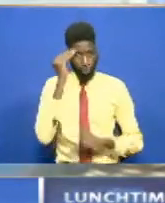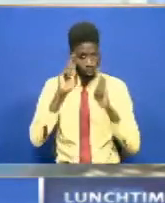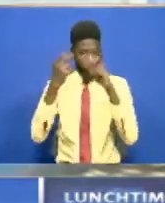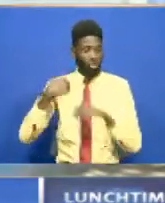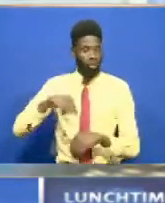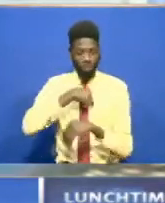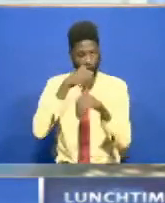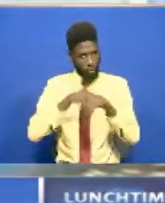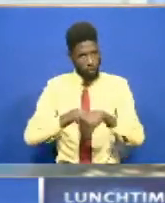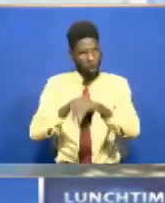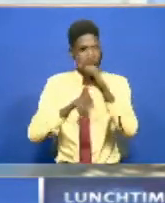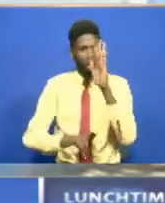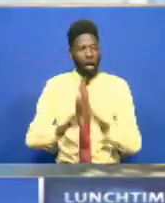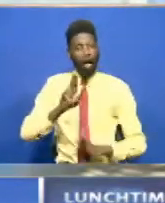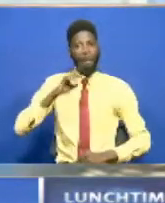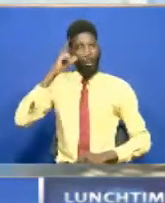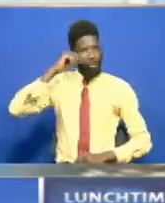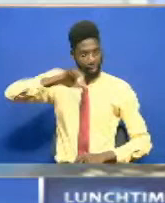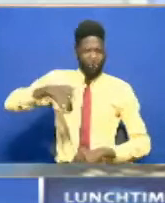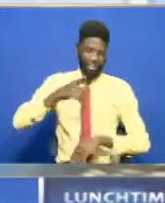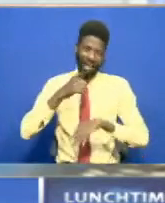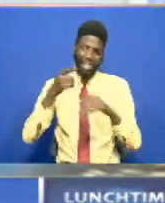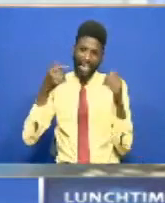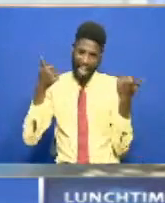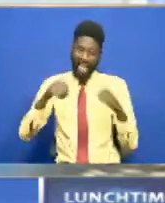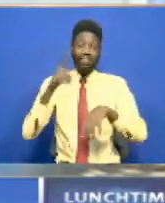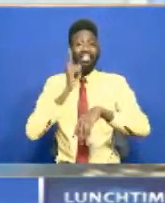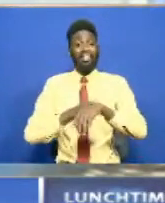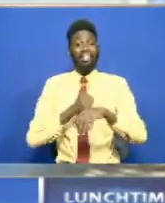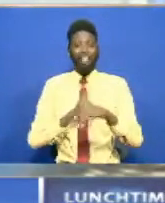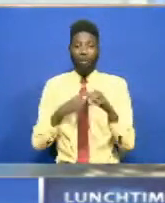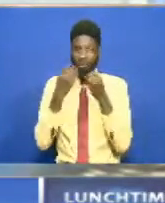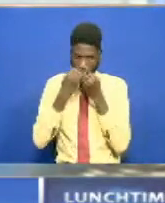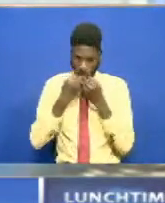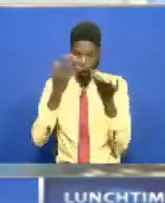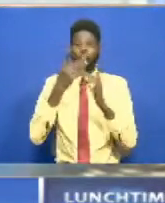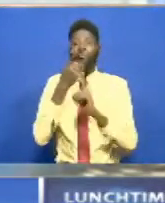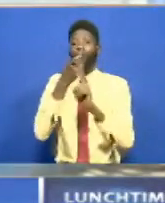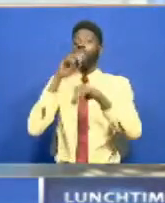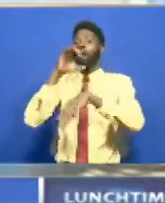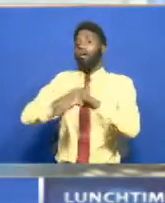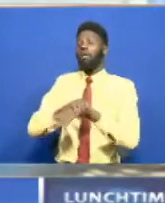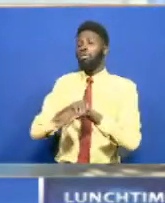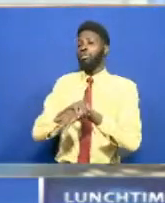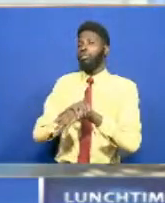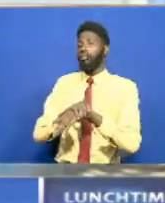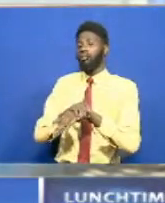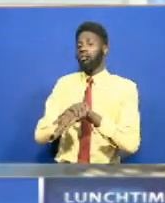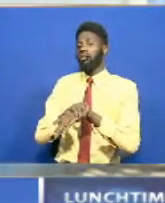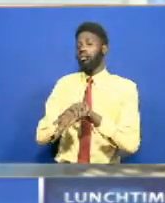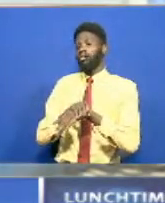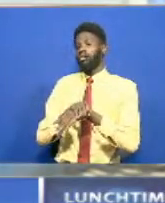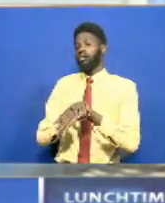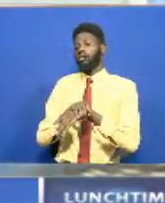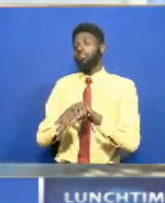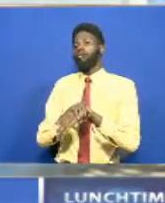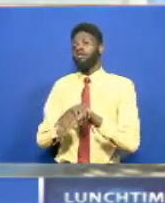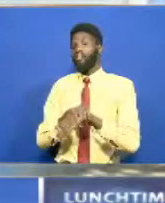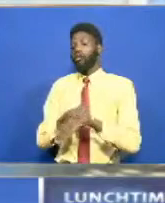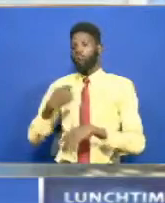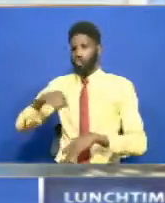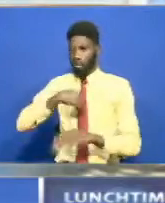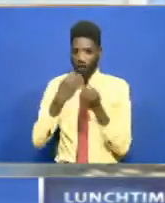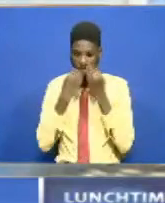Mombasa County. So anytime the official communication comes in from the Ministry of Health or the Ministry of Education, we will be able to relay in